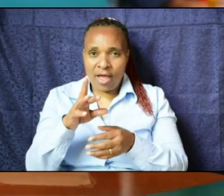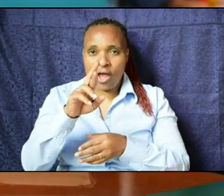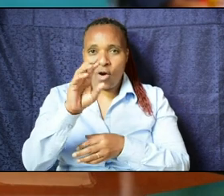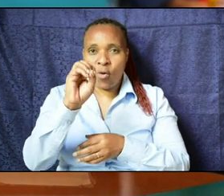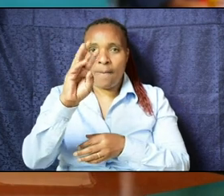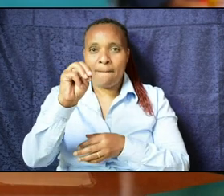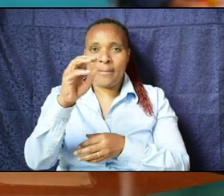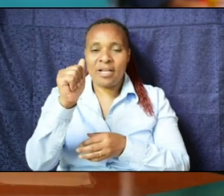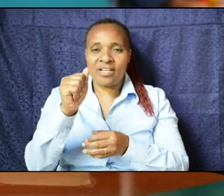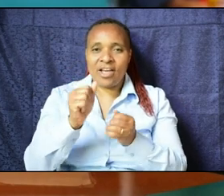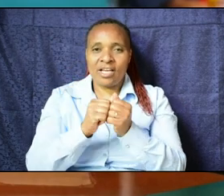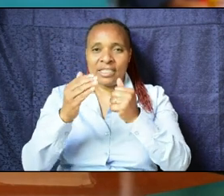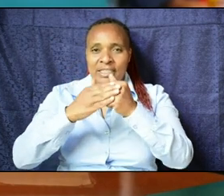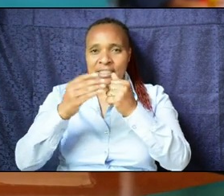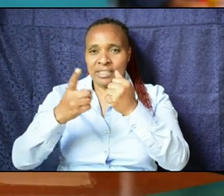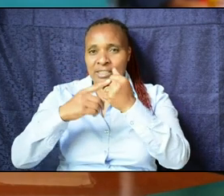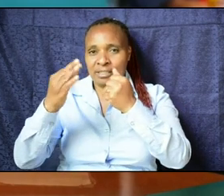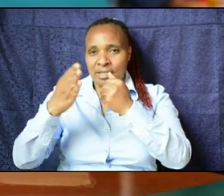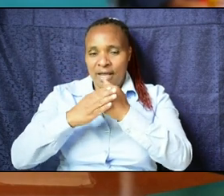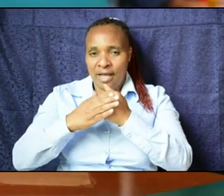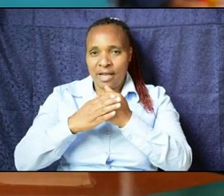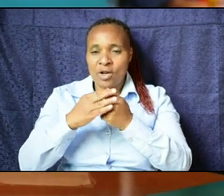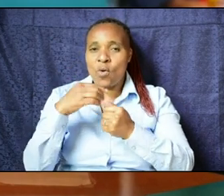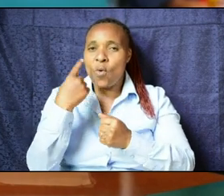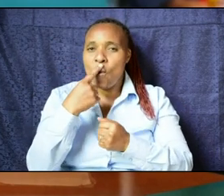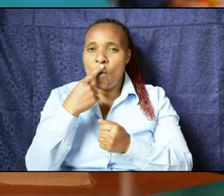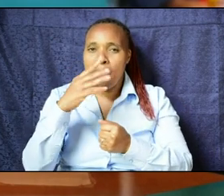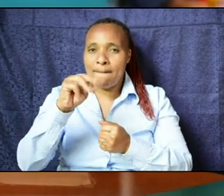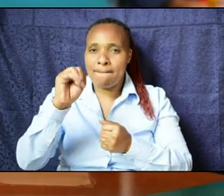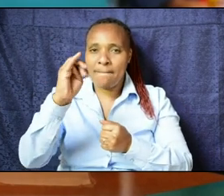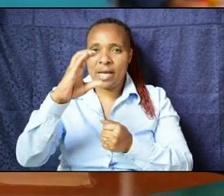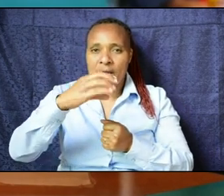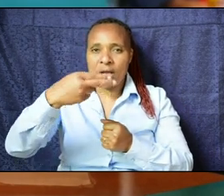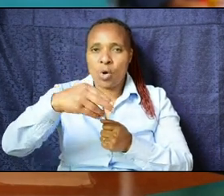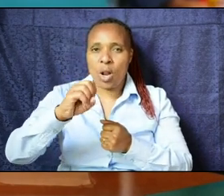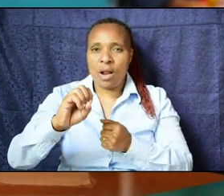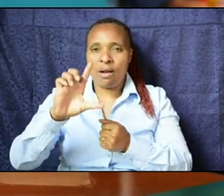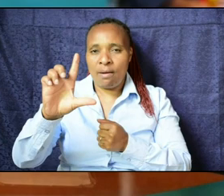in 1869 by Michael Belin.